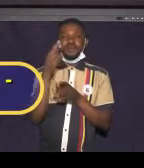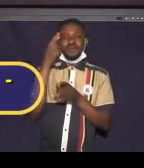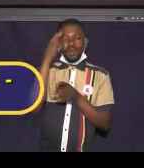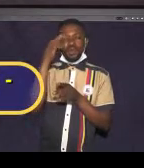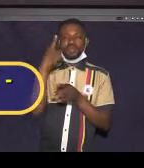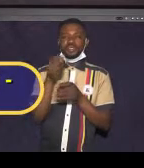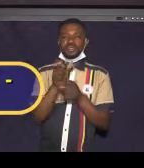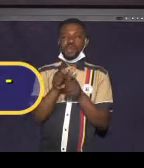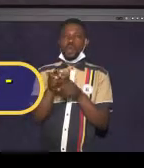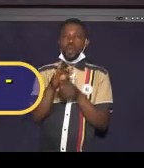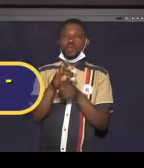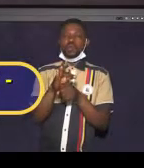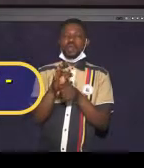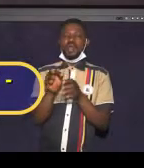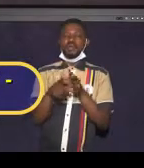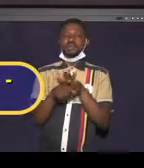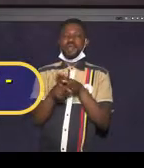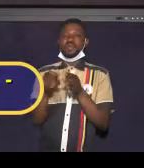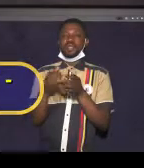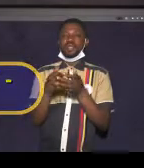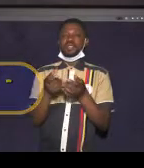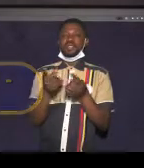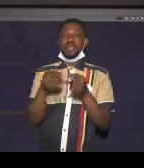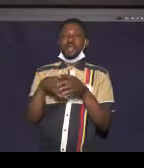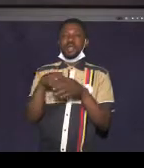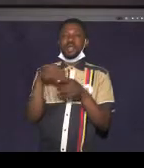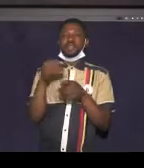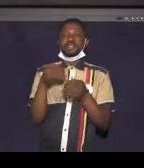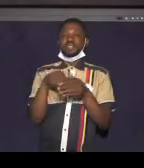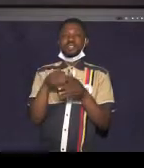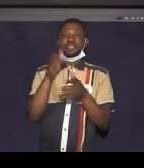the coronavirus. It broke out in China.